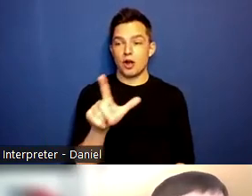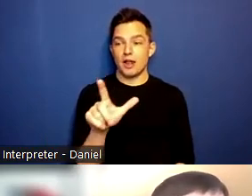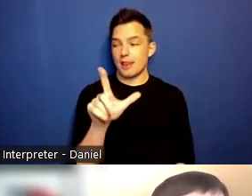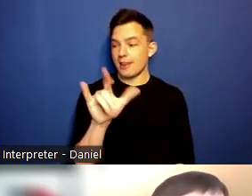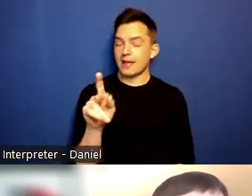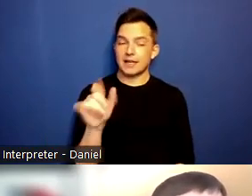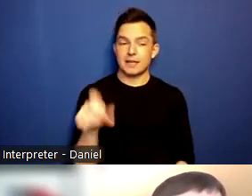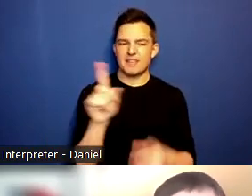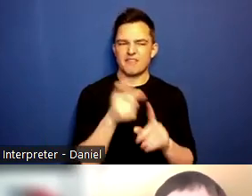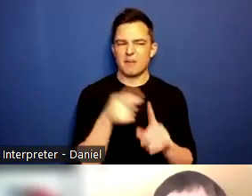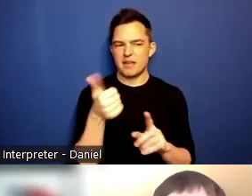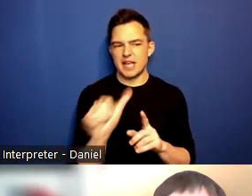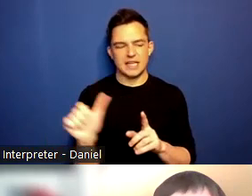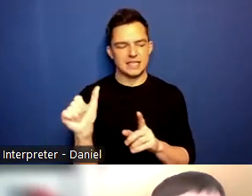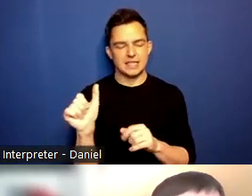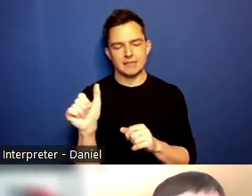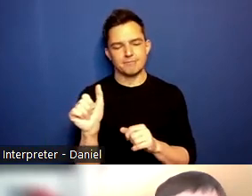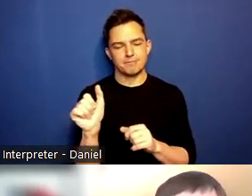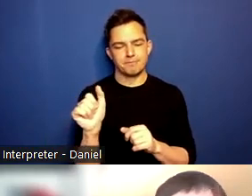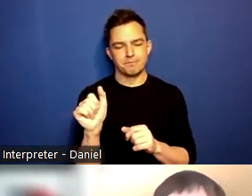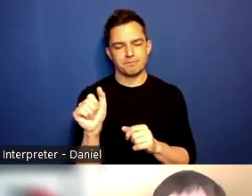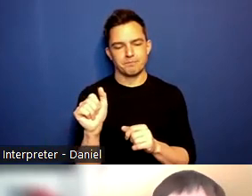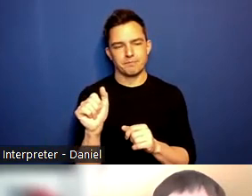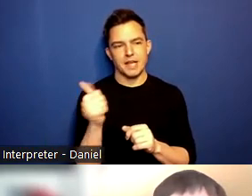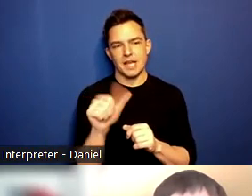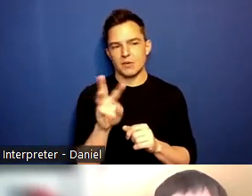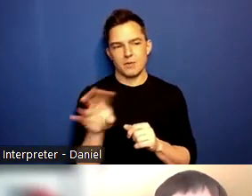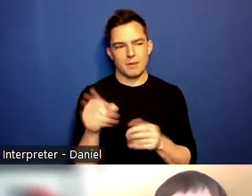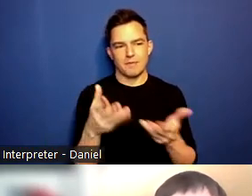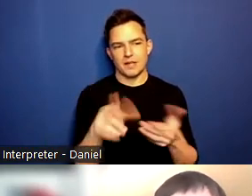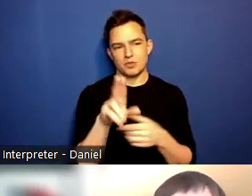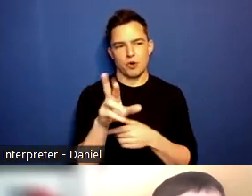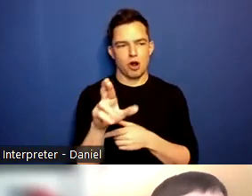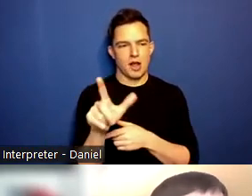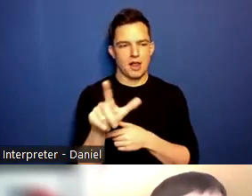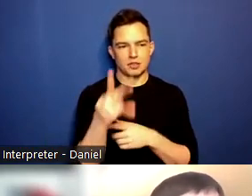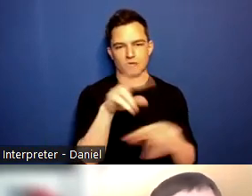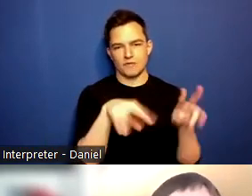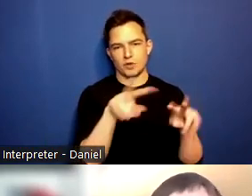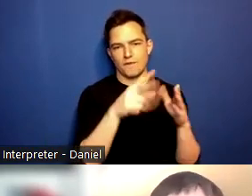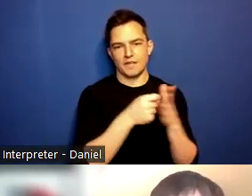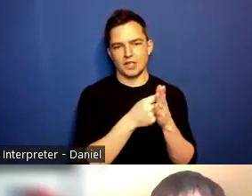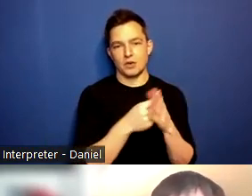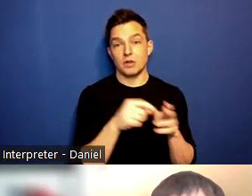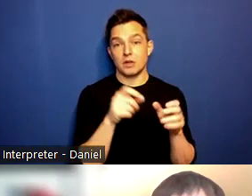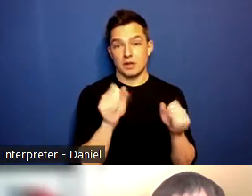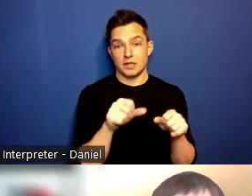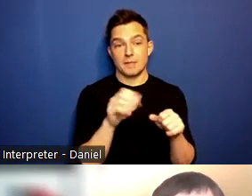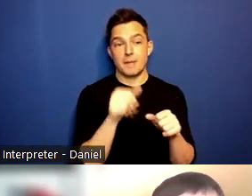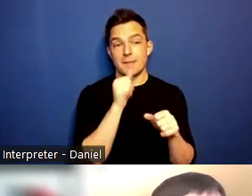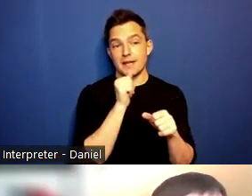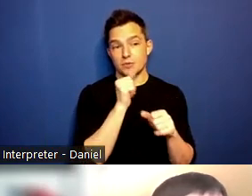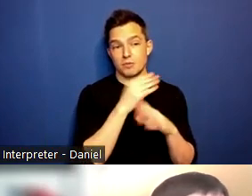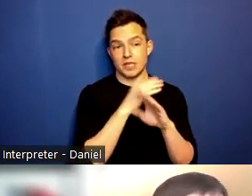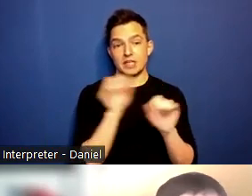from any site that provides a URL to view video. They can be password protected,